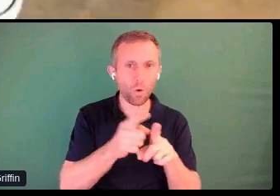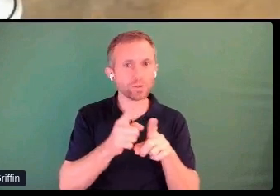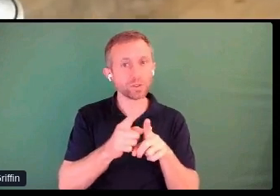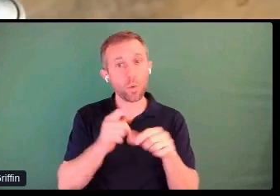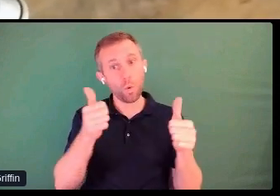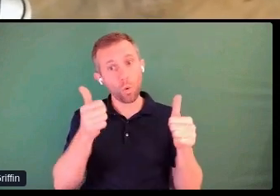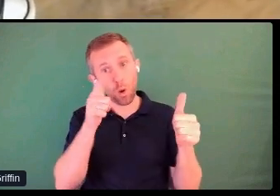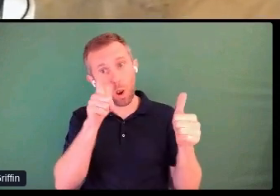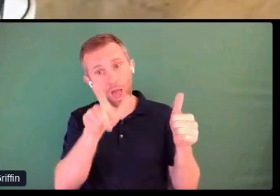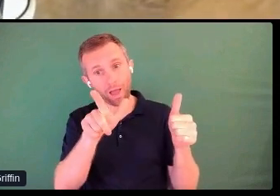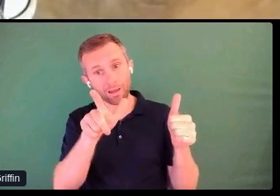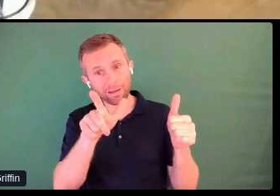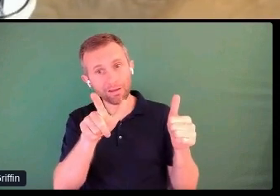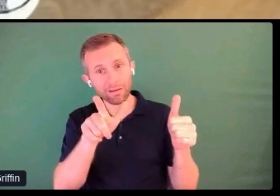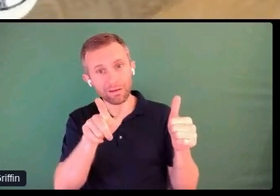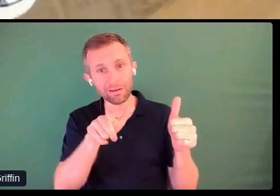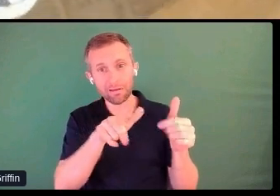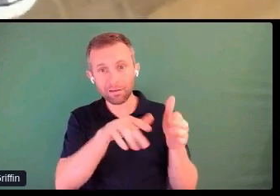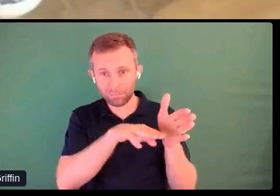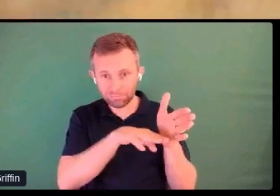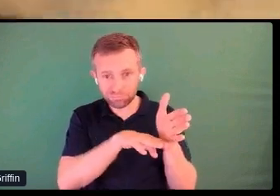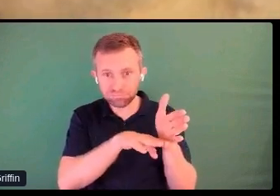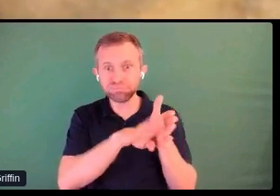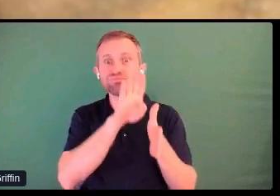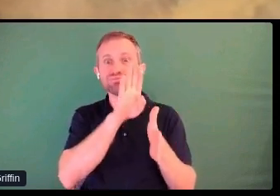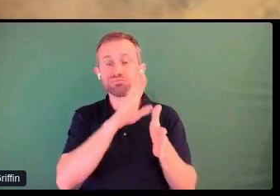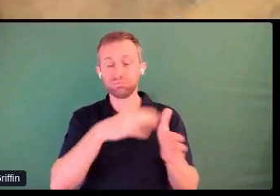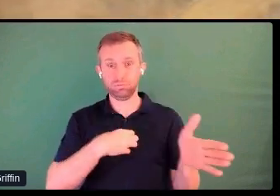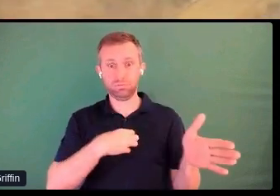she managed to surprise us all.